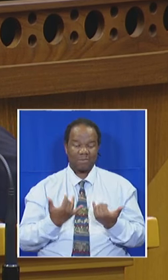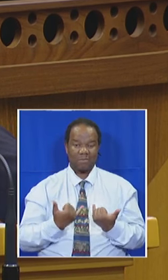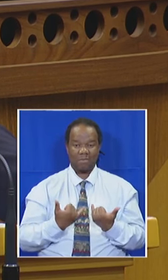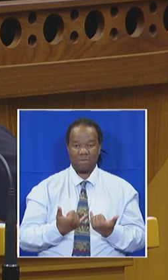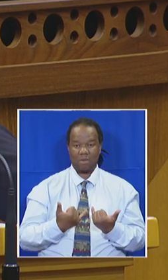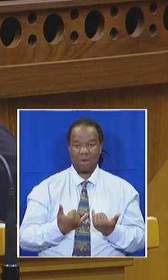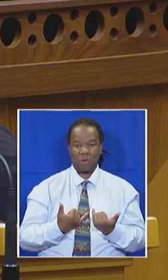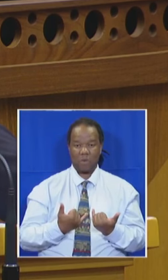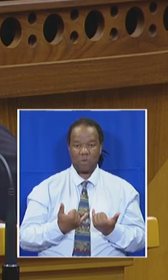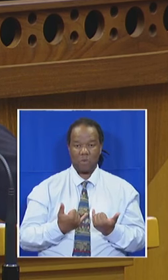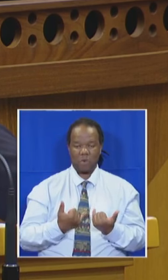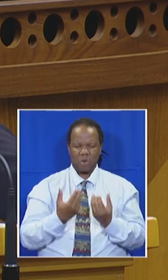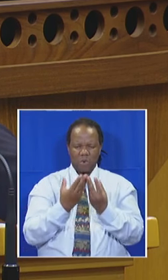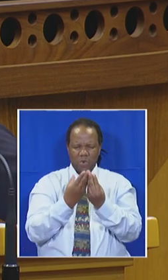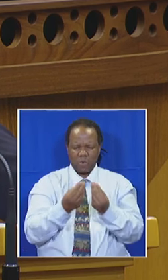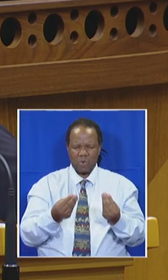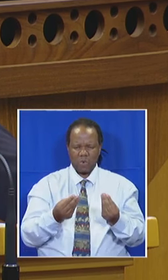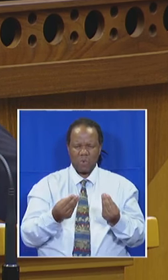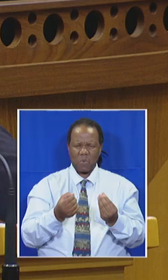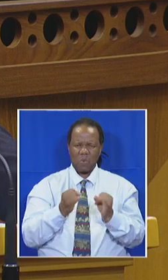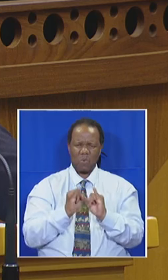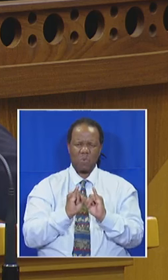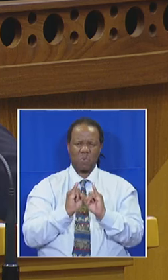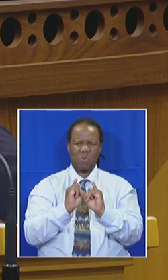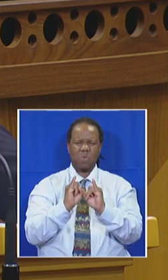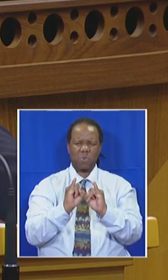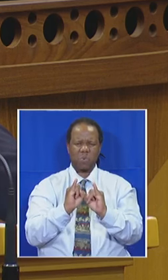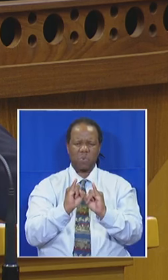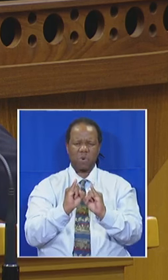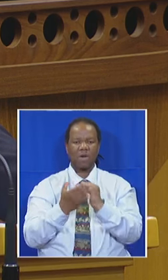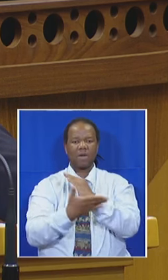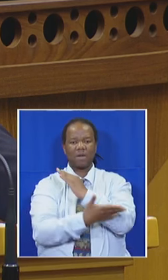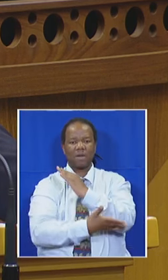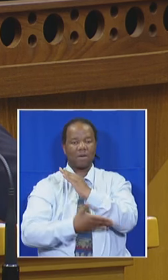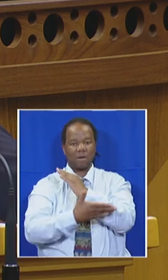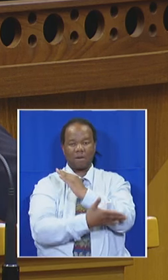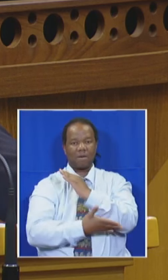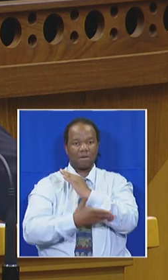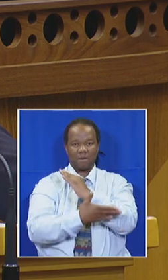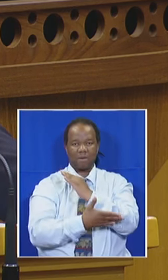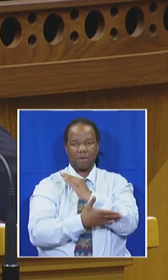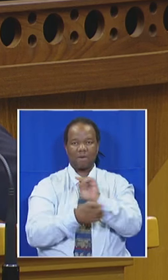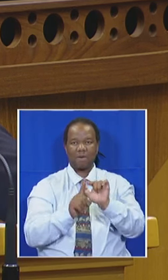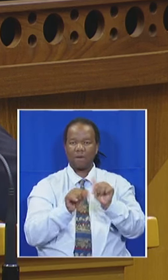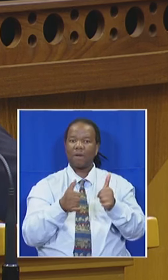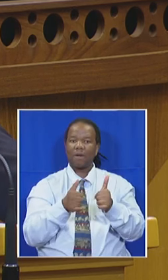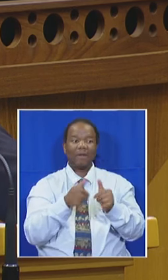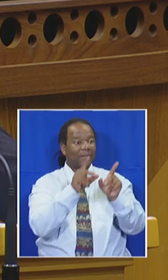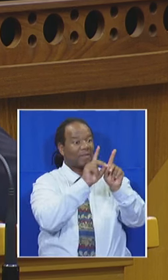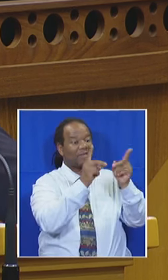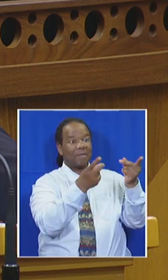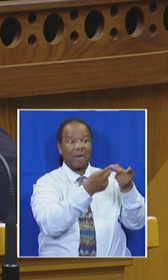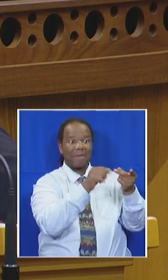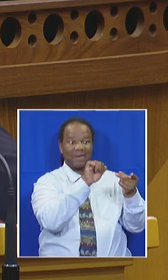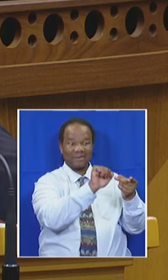situation that face our country government through the Department of Water and